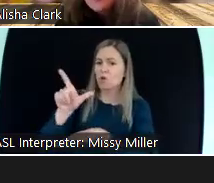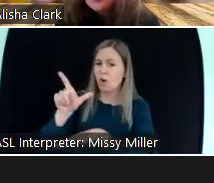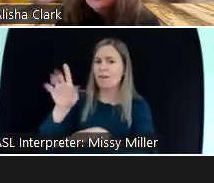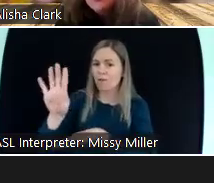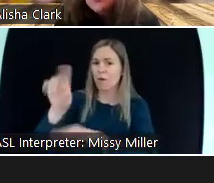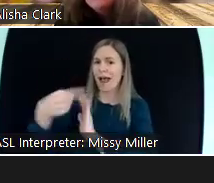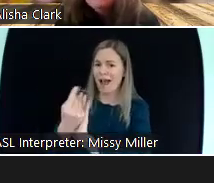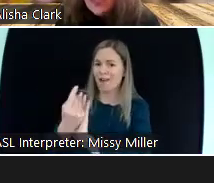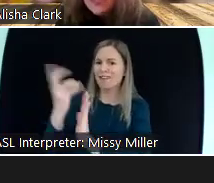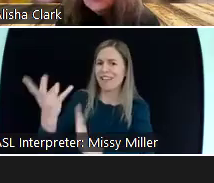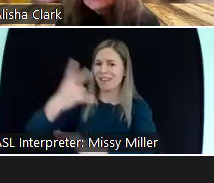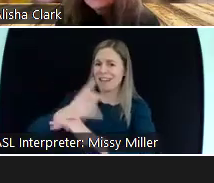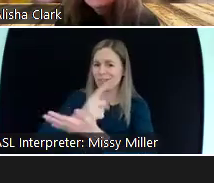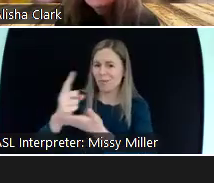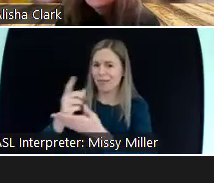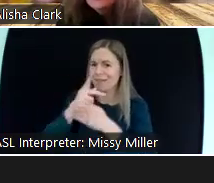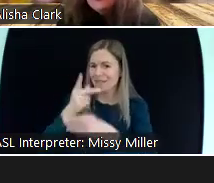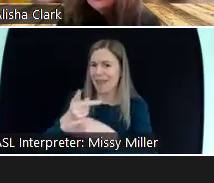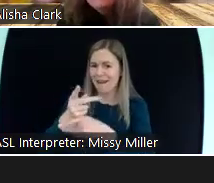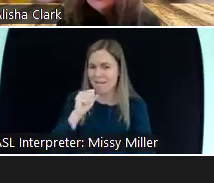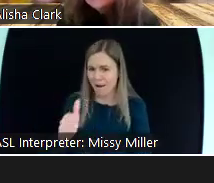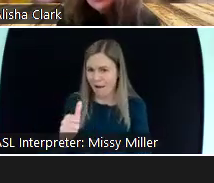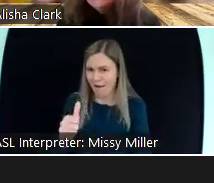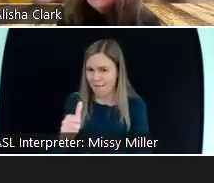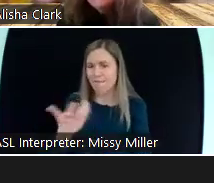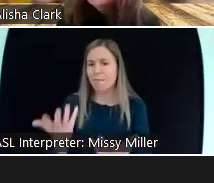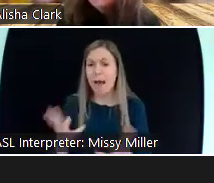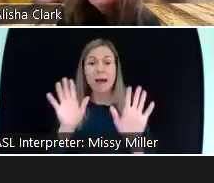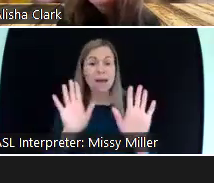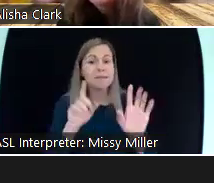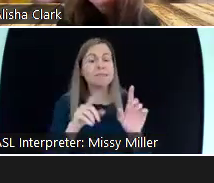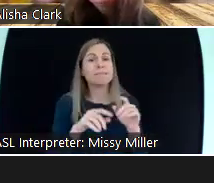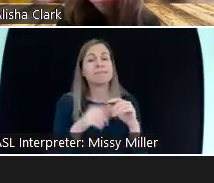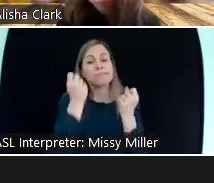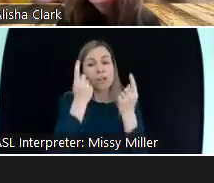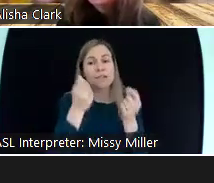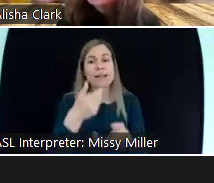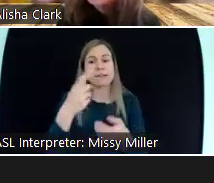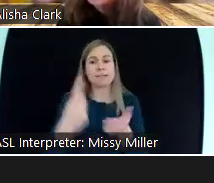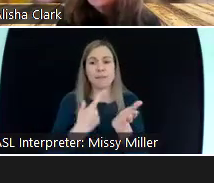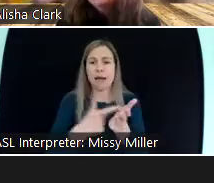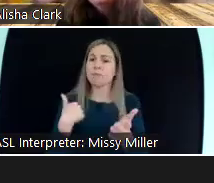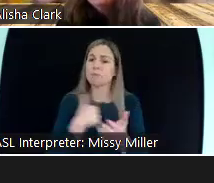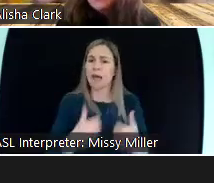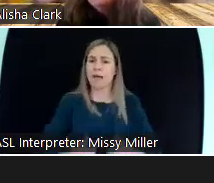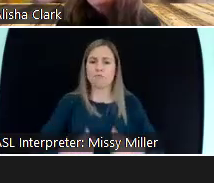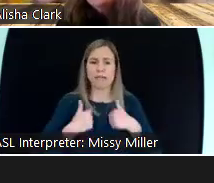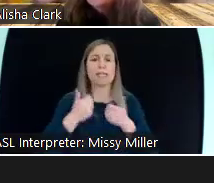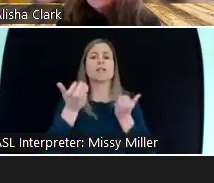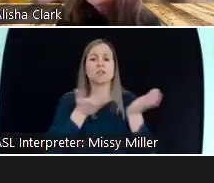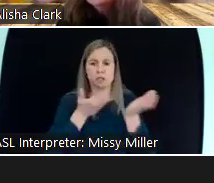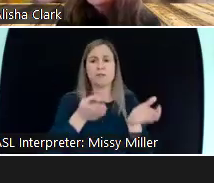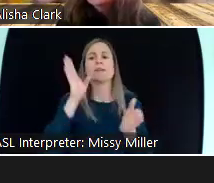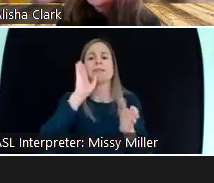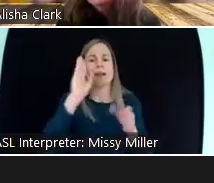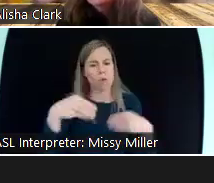week care, unless like I said earlier, we do have some residential services that would be the